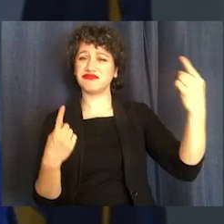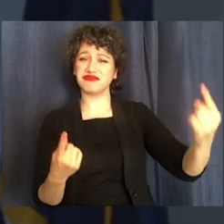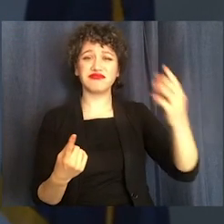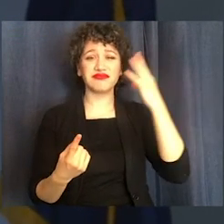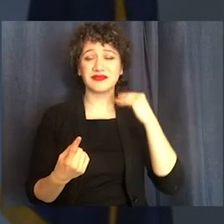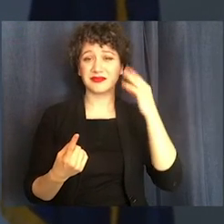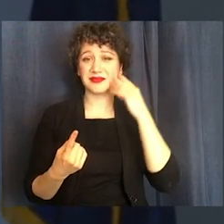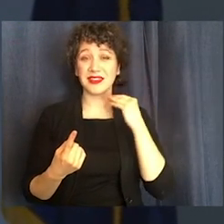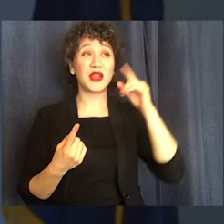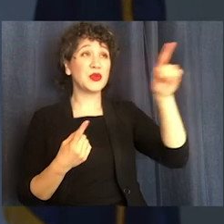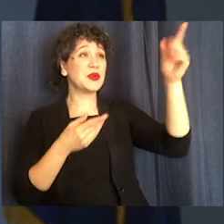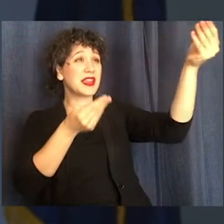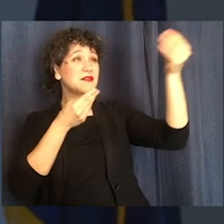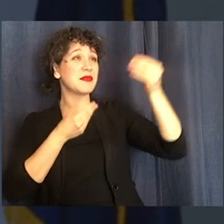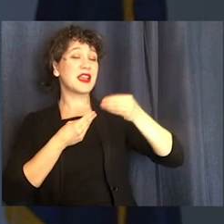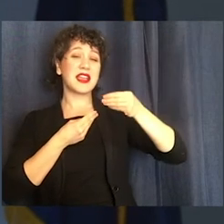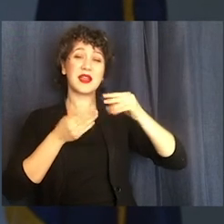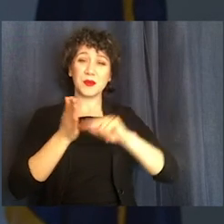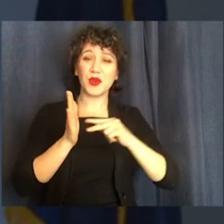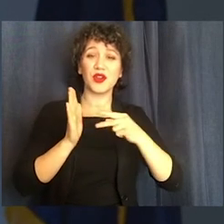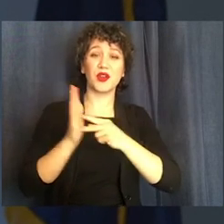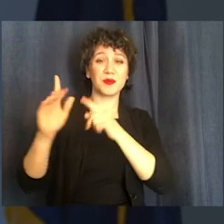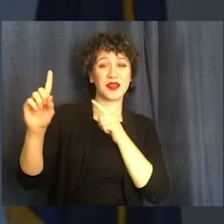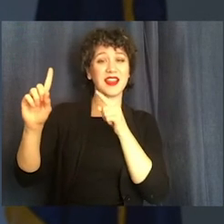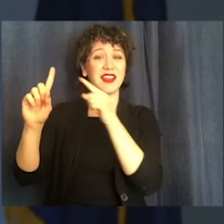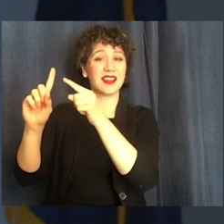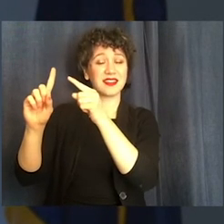purpose. Every day, you give me